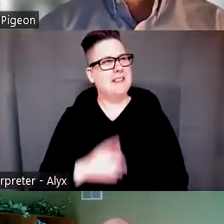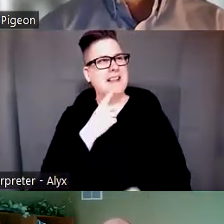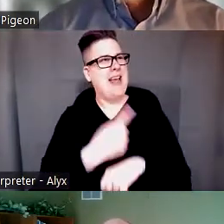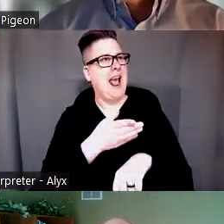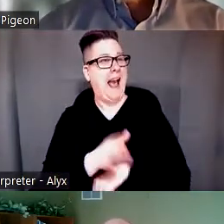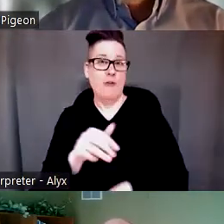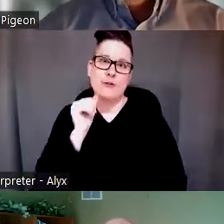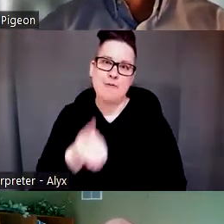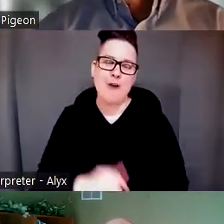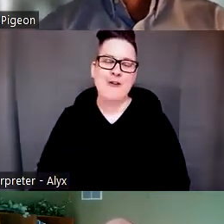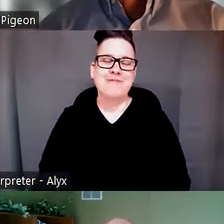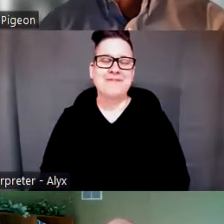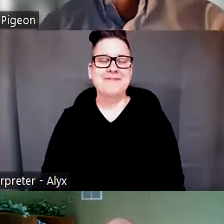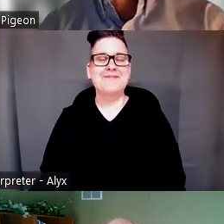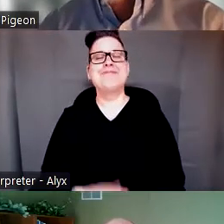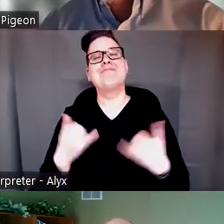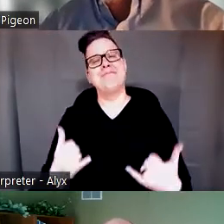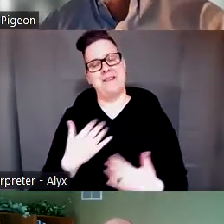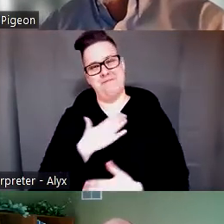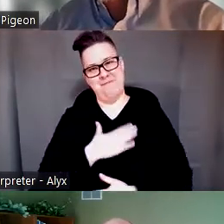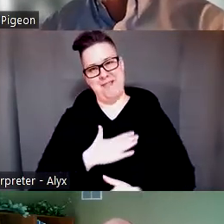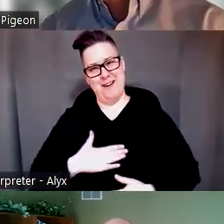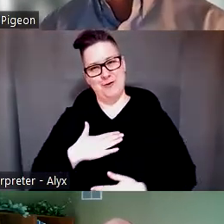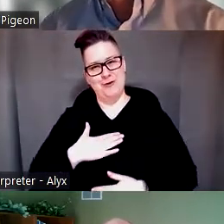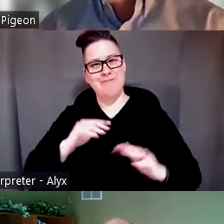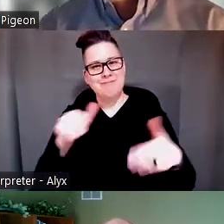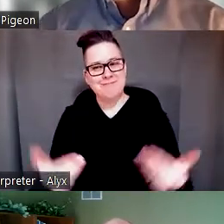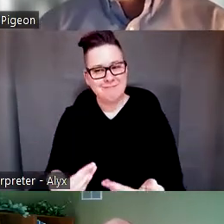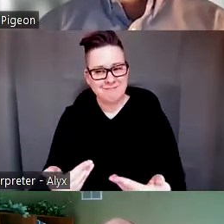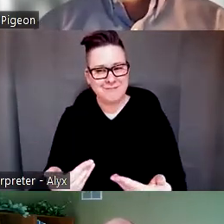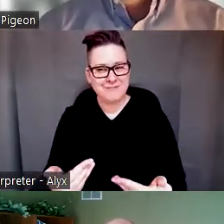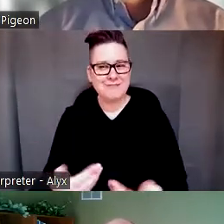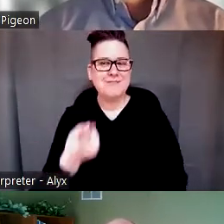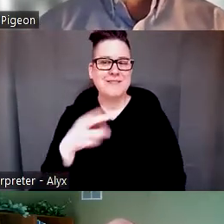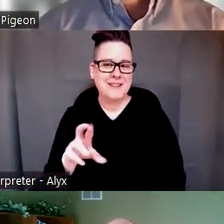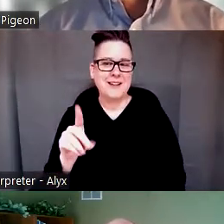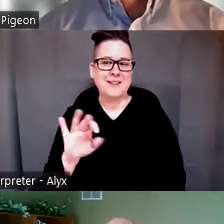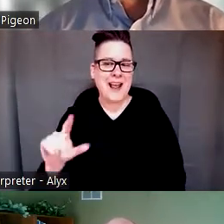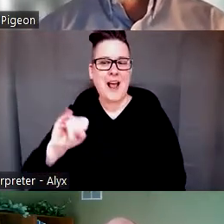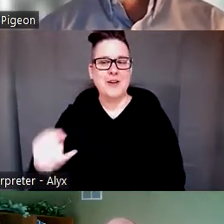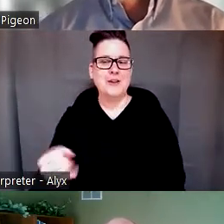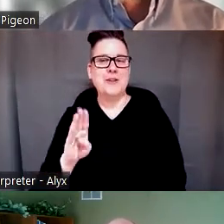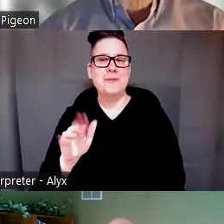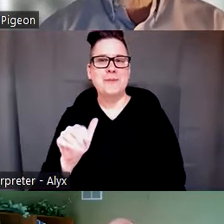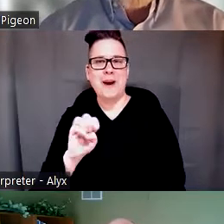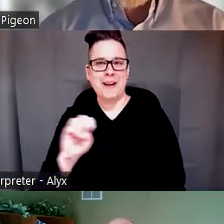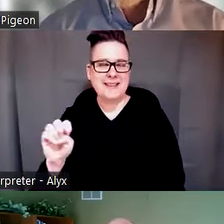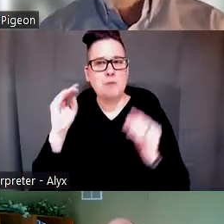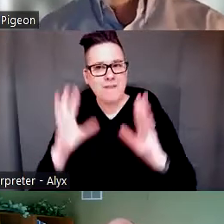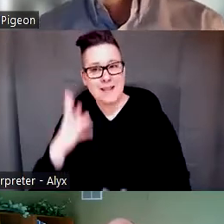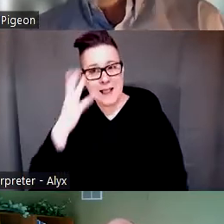The presentation. So now it's my great pleasure to introduce Dr. Daniel J. Buysse, Professor of Sleep